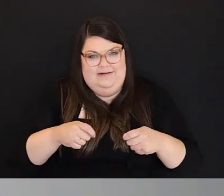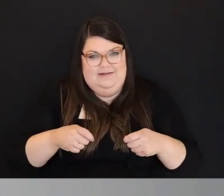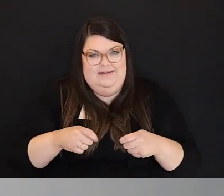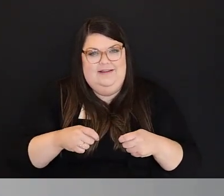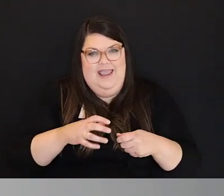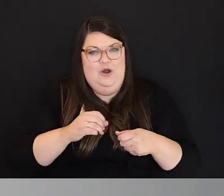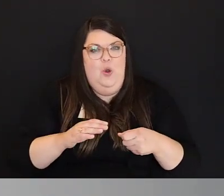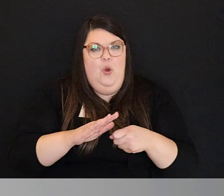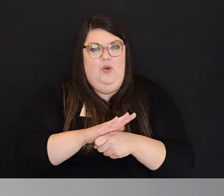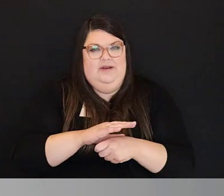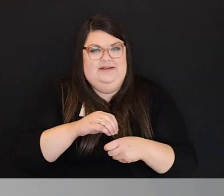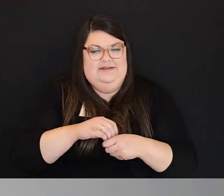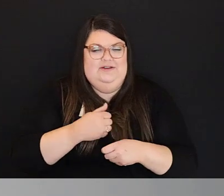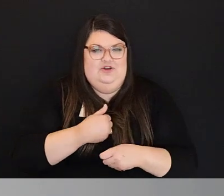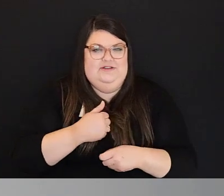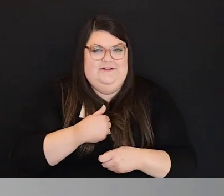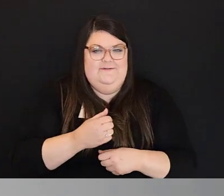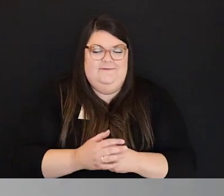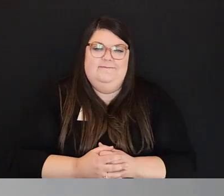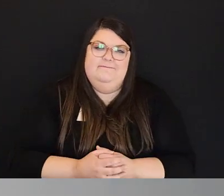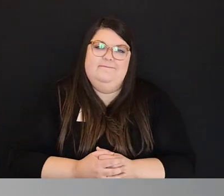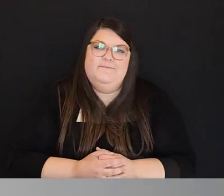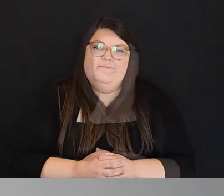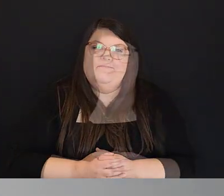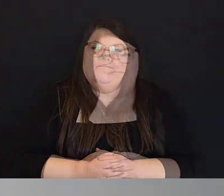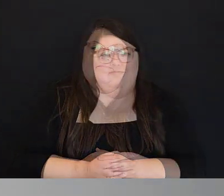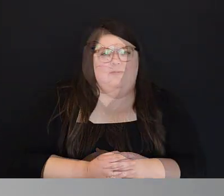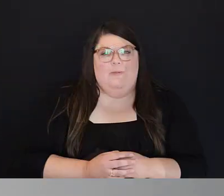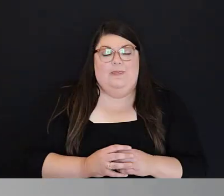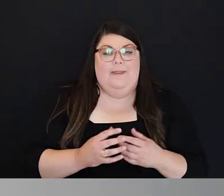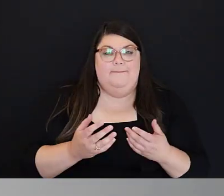wholeness within ourselves. And then